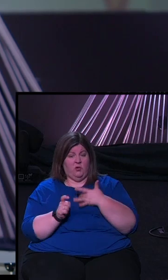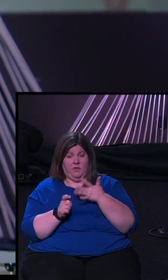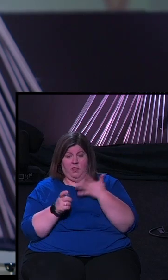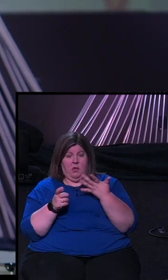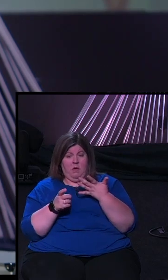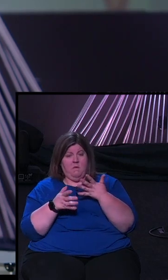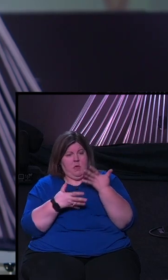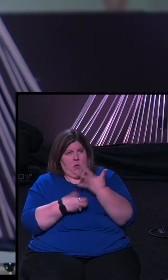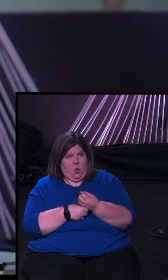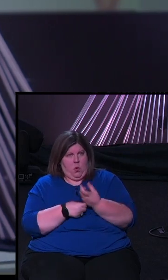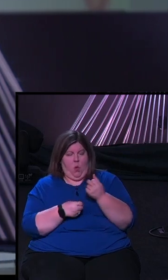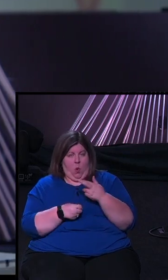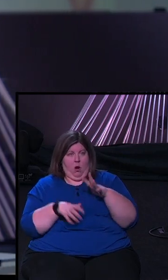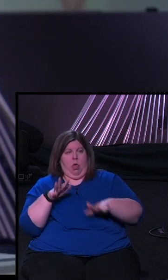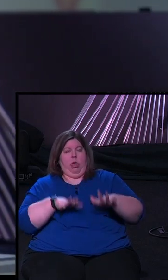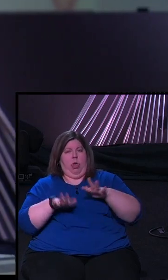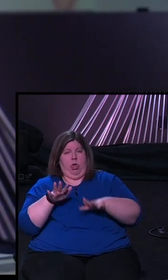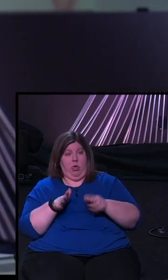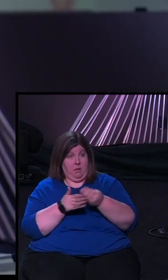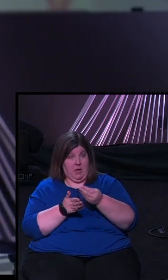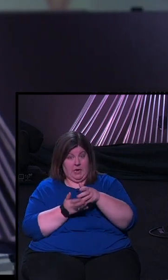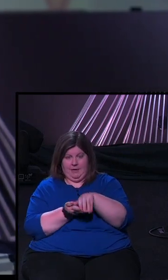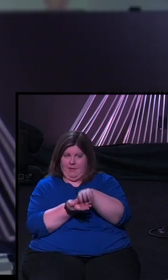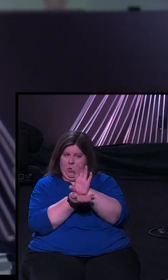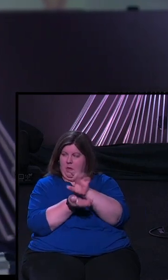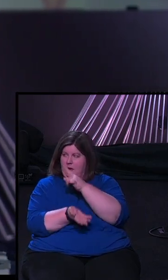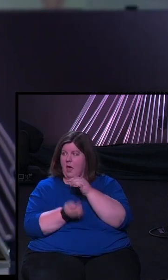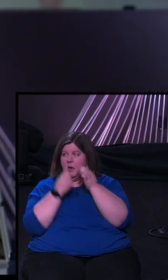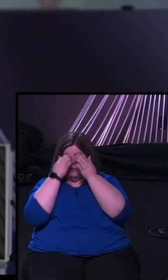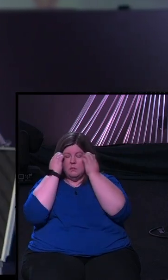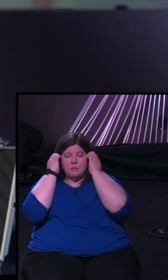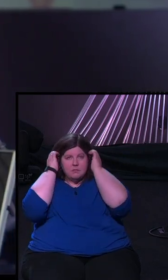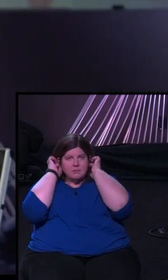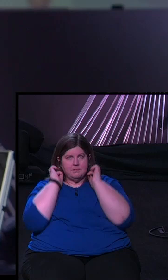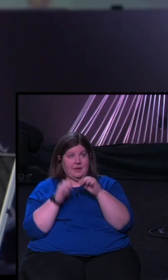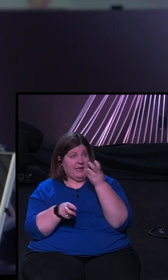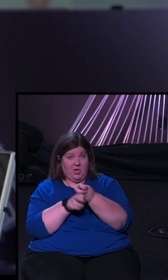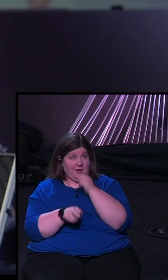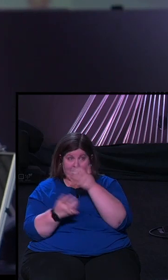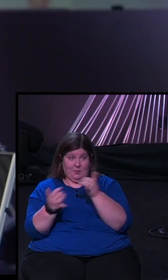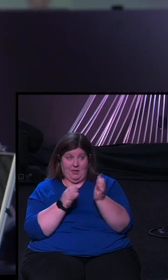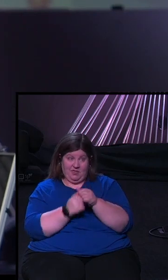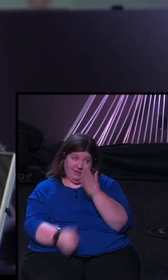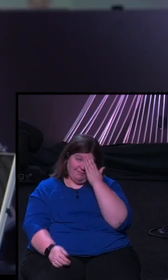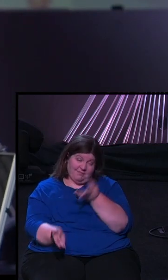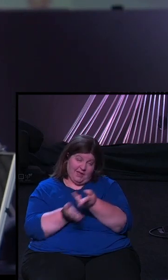and significance. Money, if I open this again, it's hard not to play with this, I'm just going to be honest.